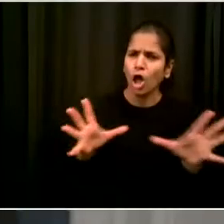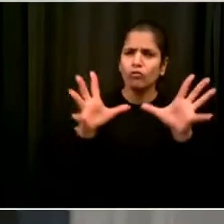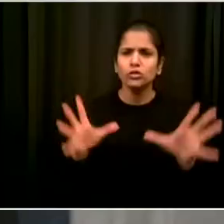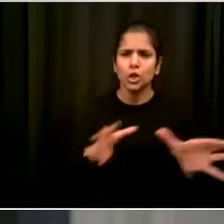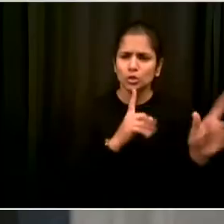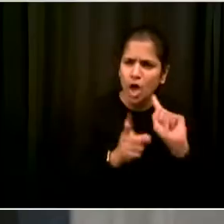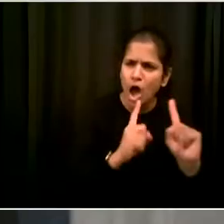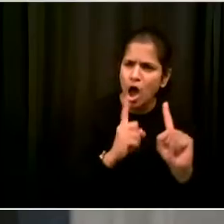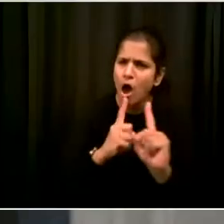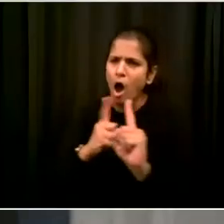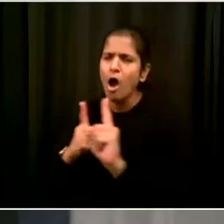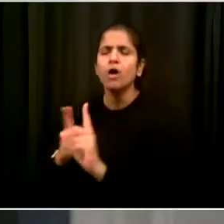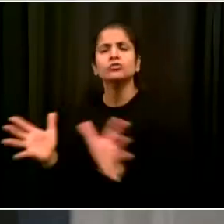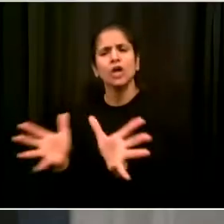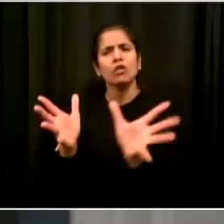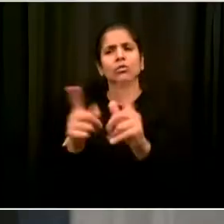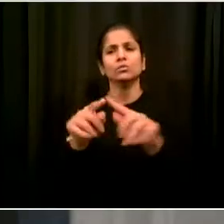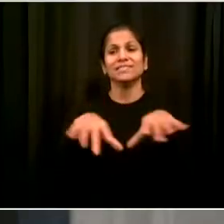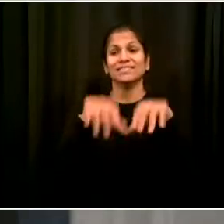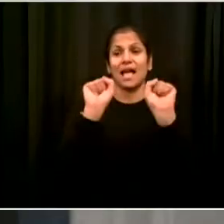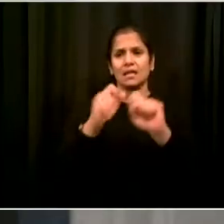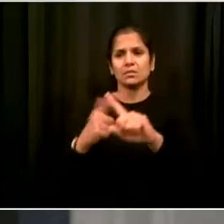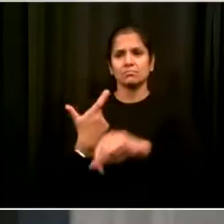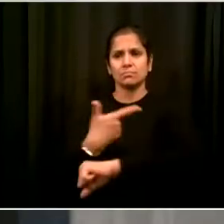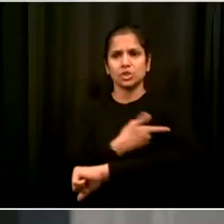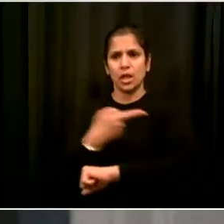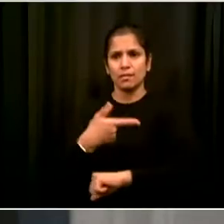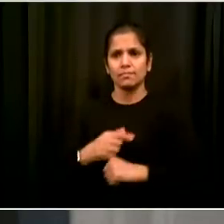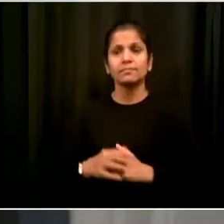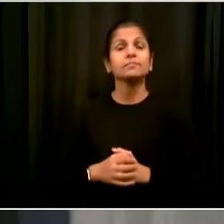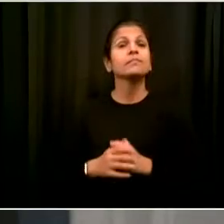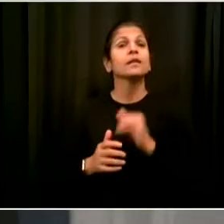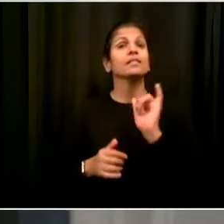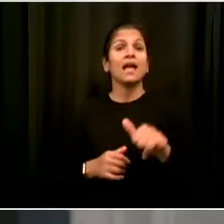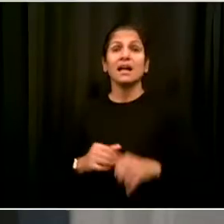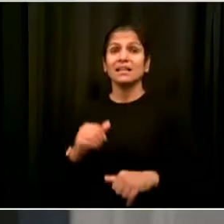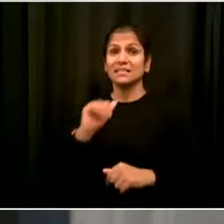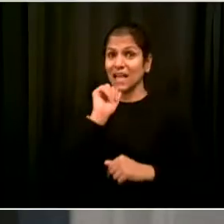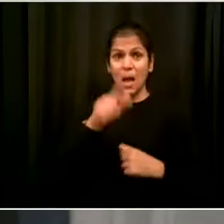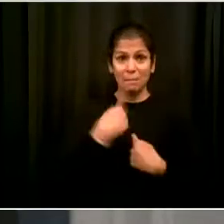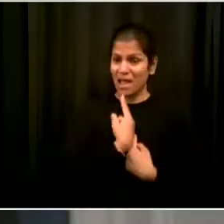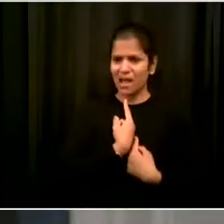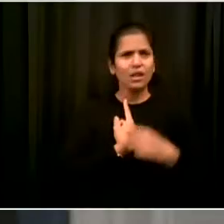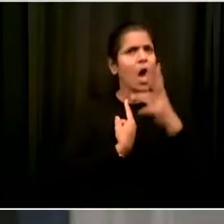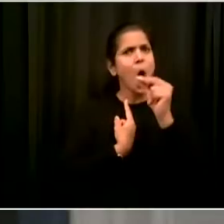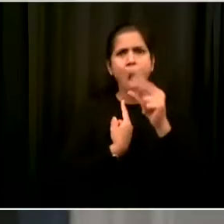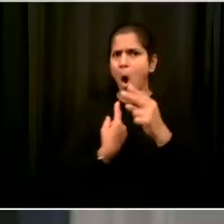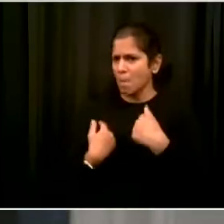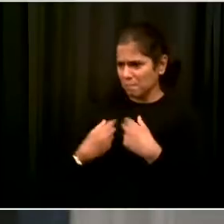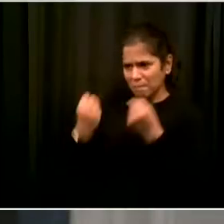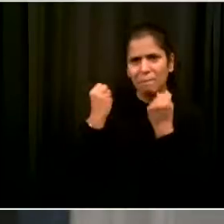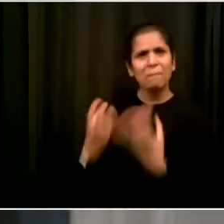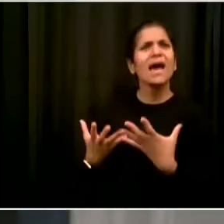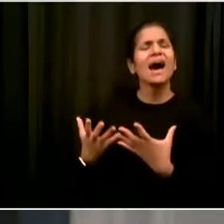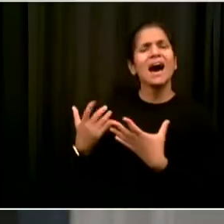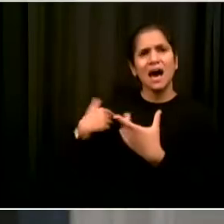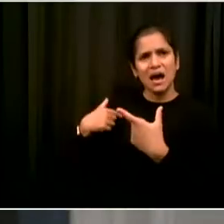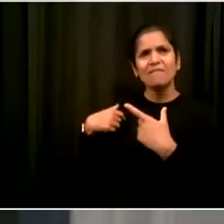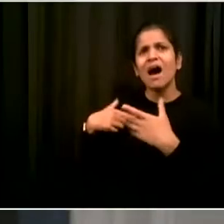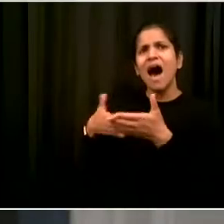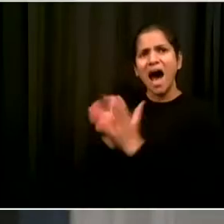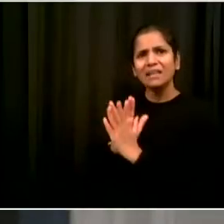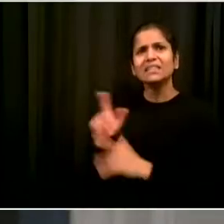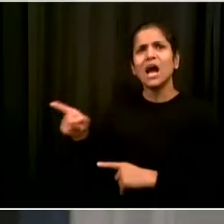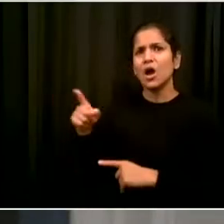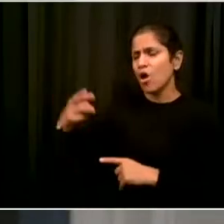also going to be activating messengers. It's not just going to be me, it's going to be this entire city. We are activating our houses of worship, we're activating our